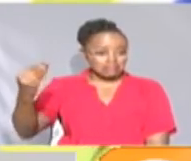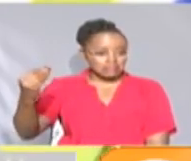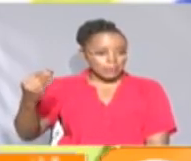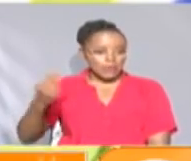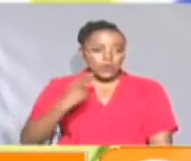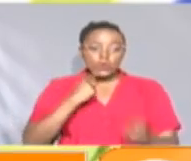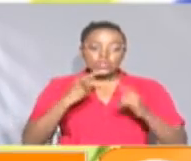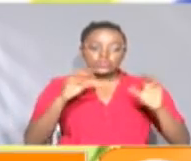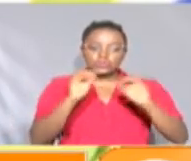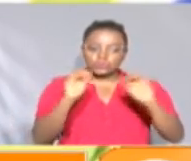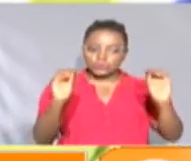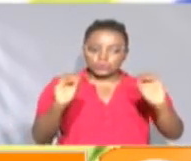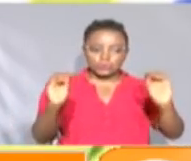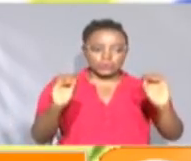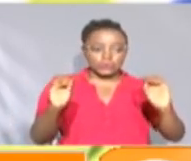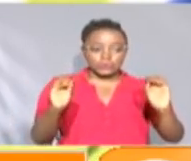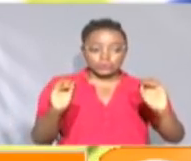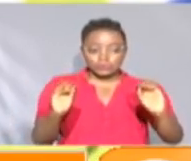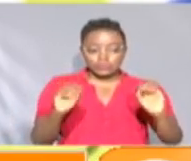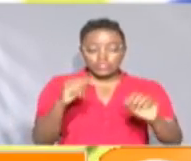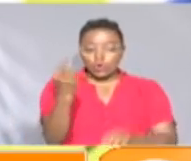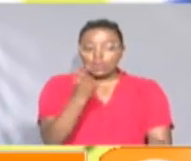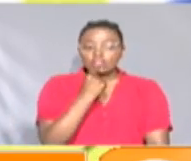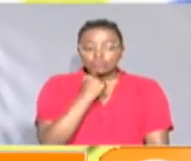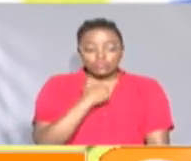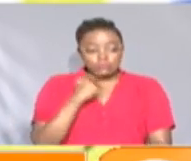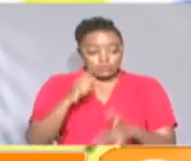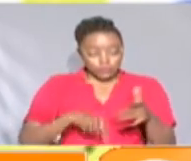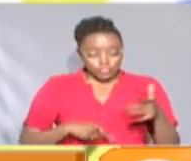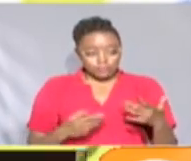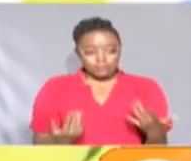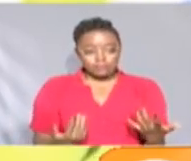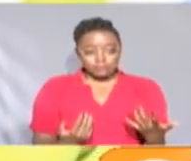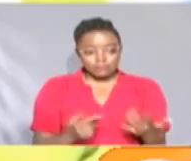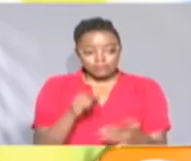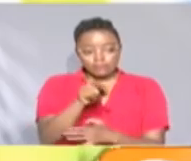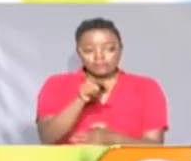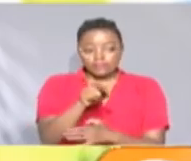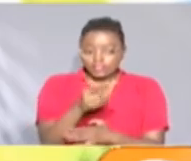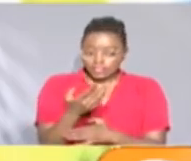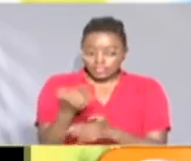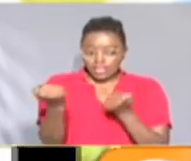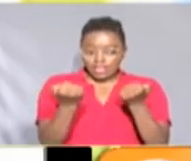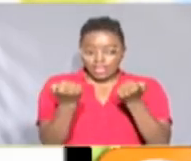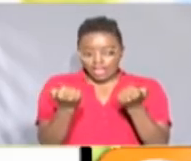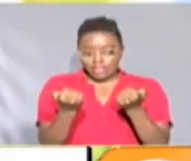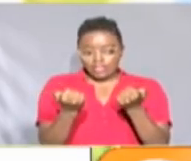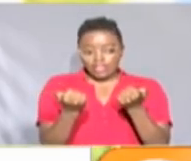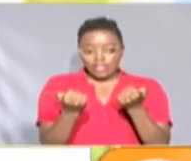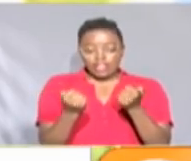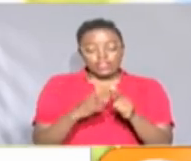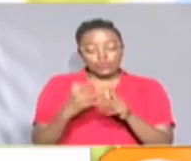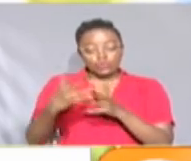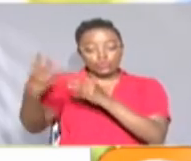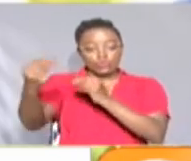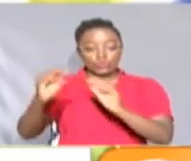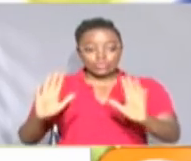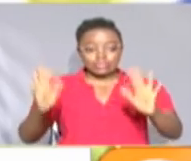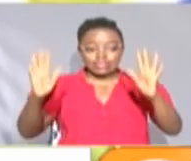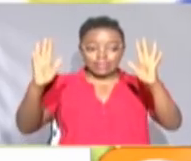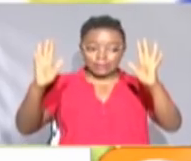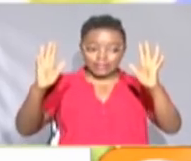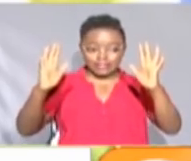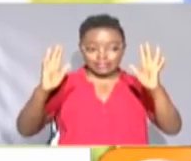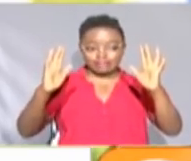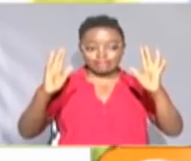hatukuongea kitu naye sana. Ingawa waliniambia, kesho sasa tarehe moja, tunataka kucelebrate. Na